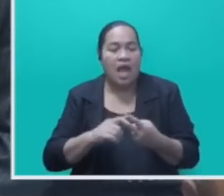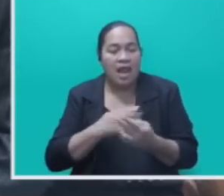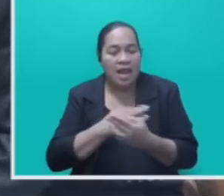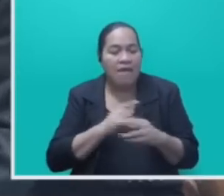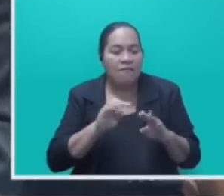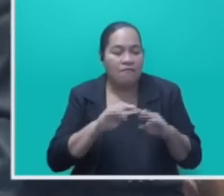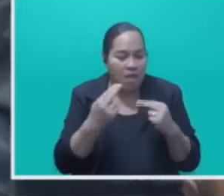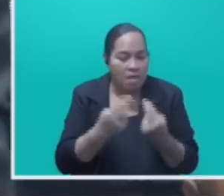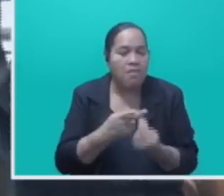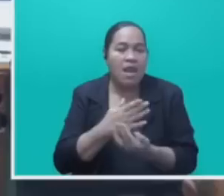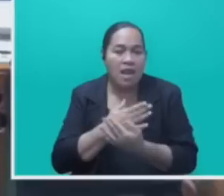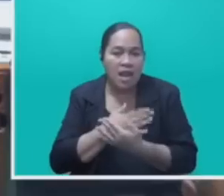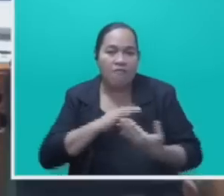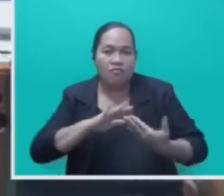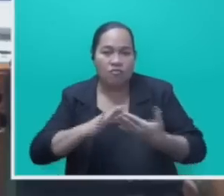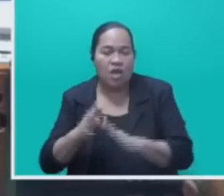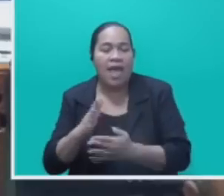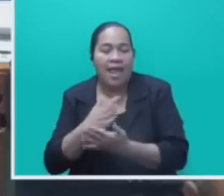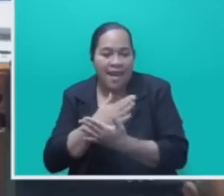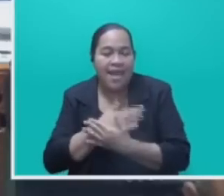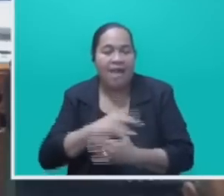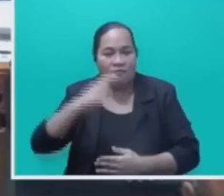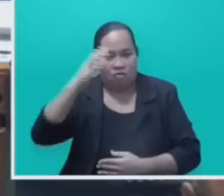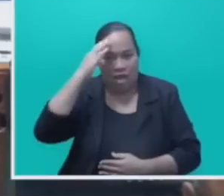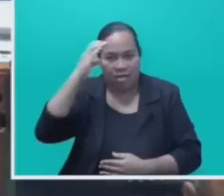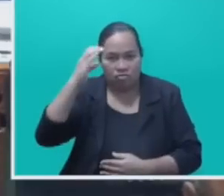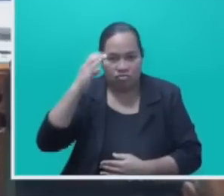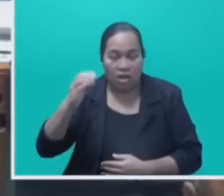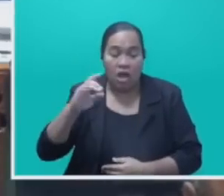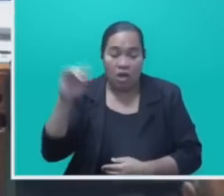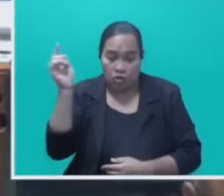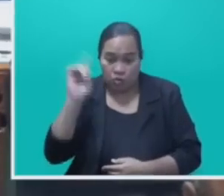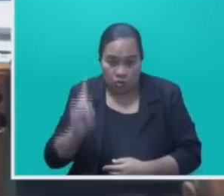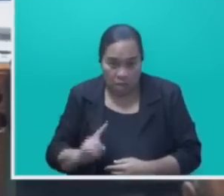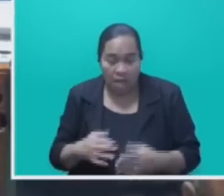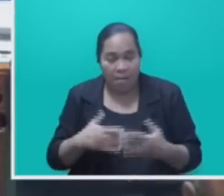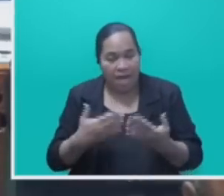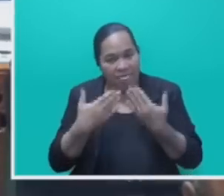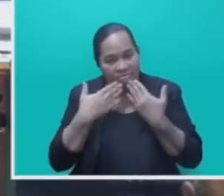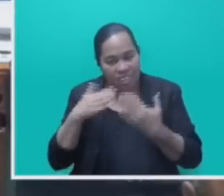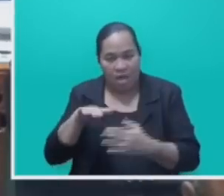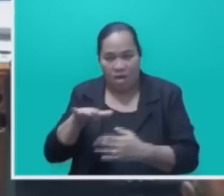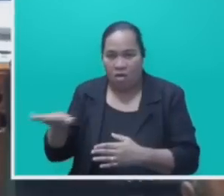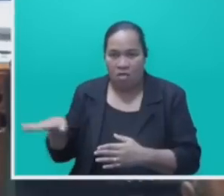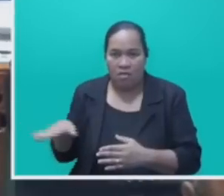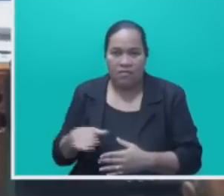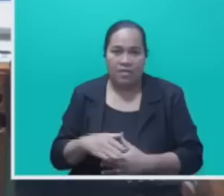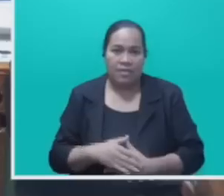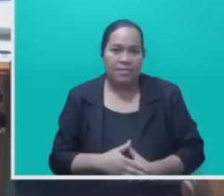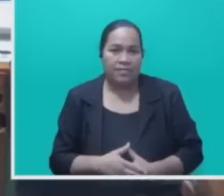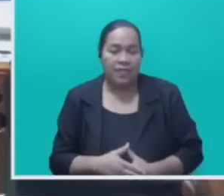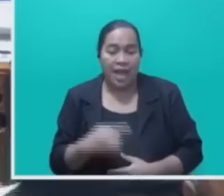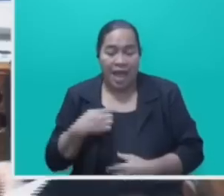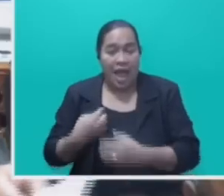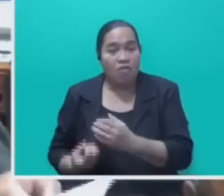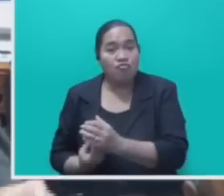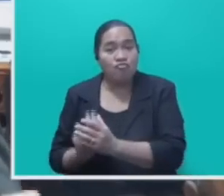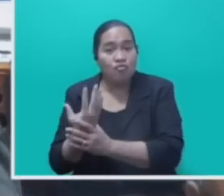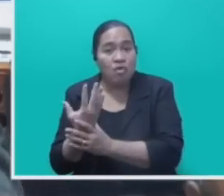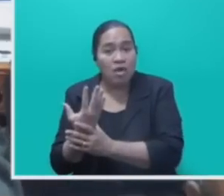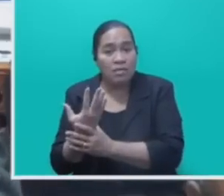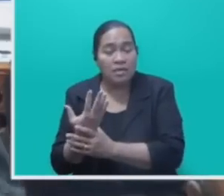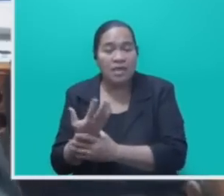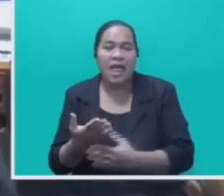of community, and love for country. Today, I thank them all. I grew up,